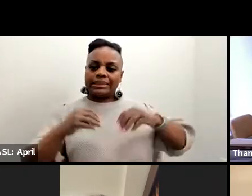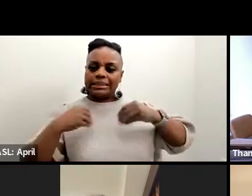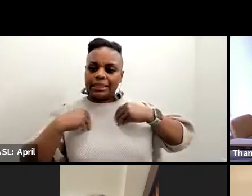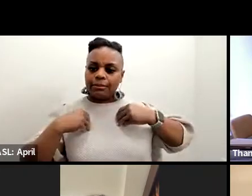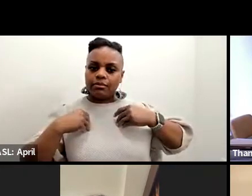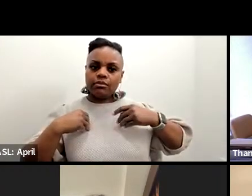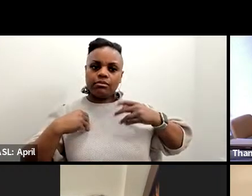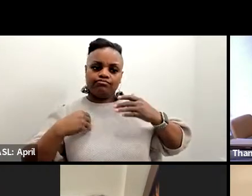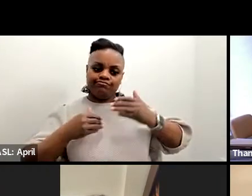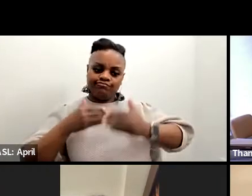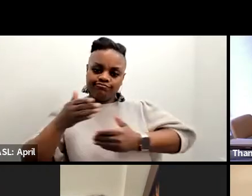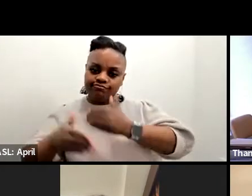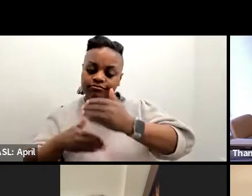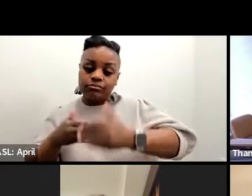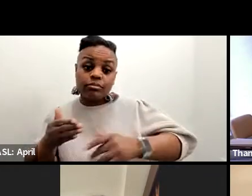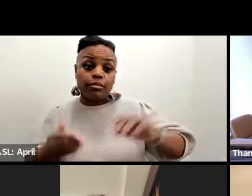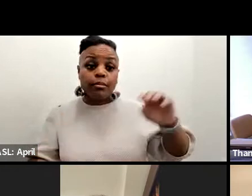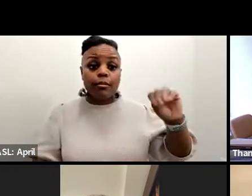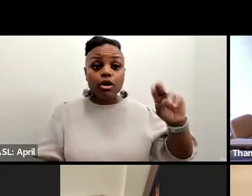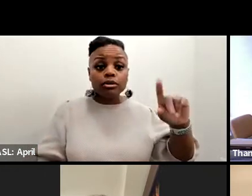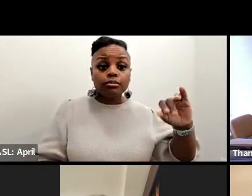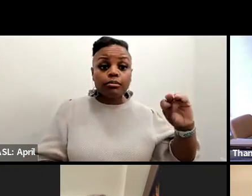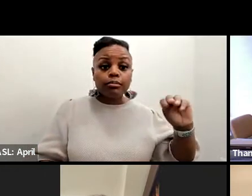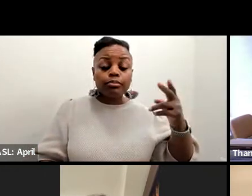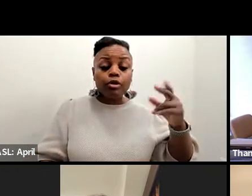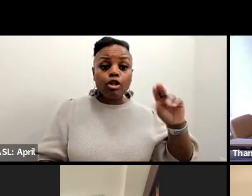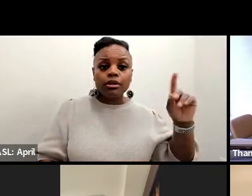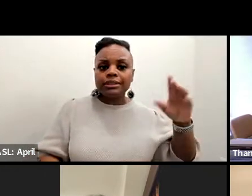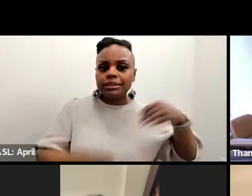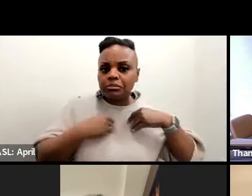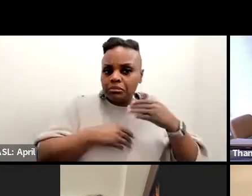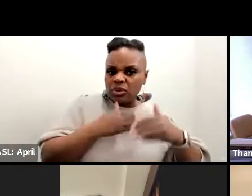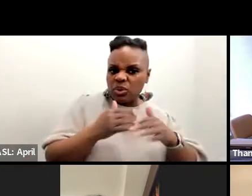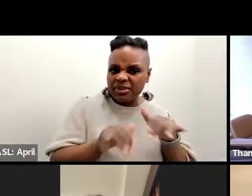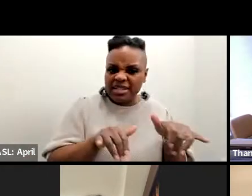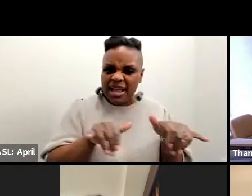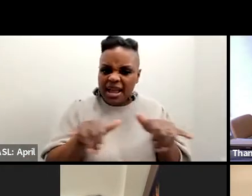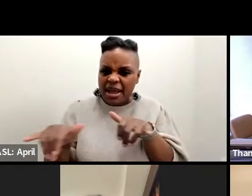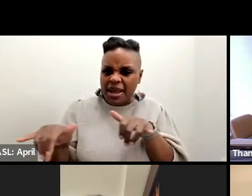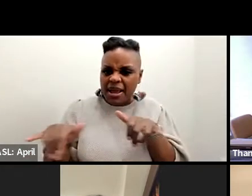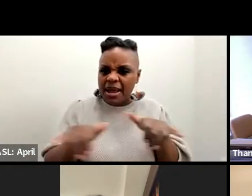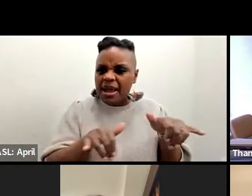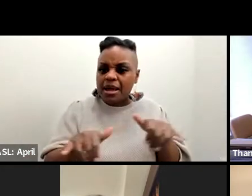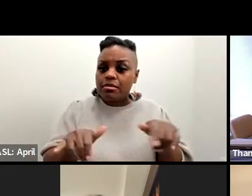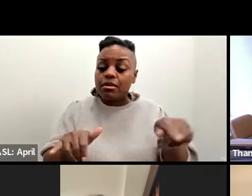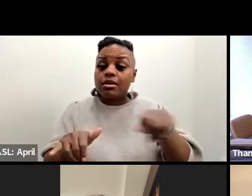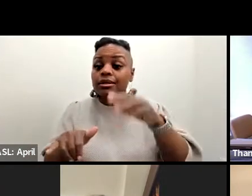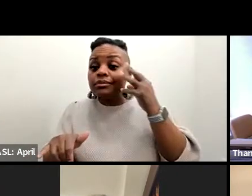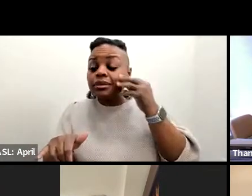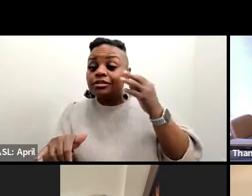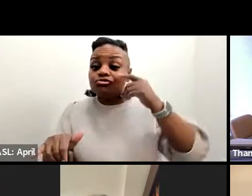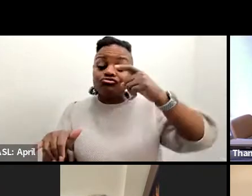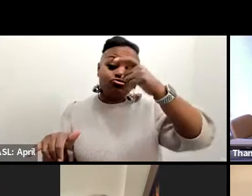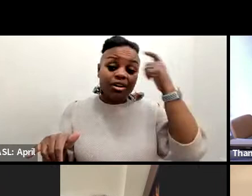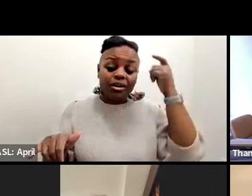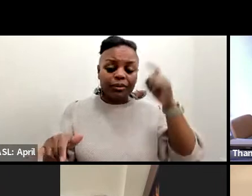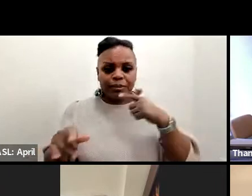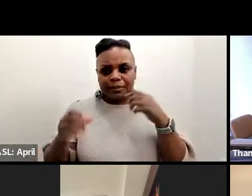similarly traumatizing experiences, it's potentially creating, you know, bonds that